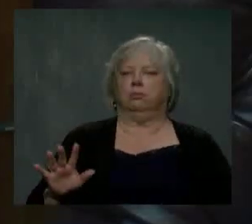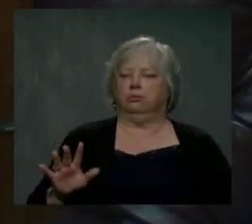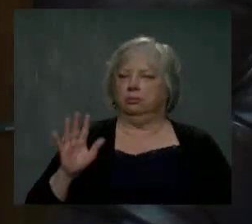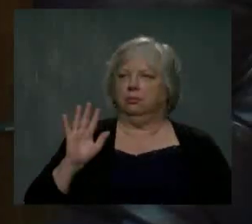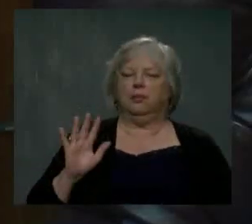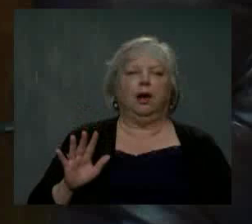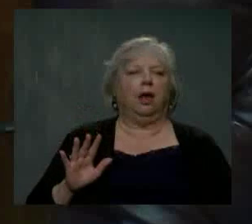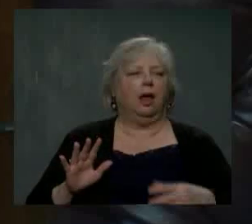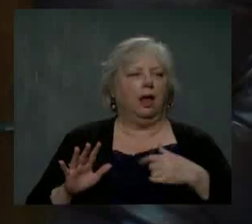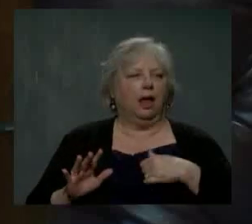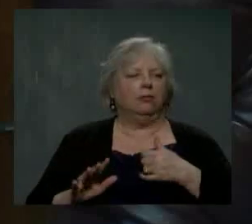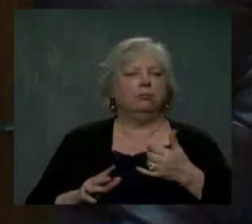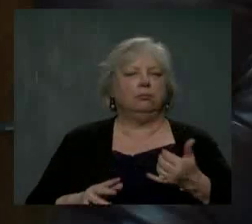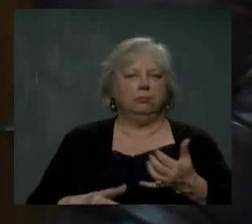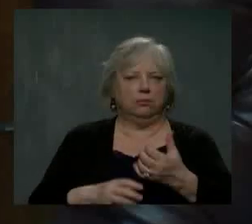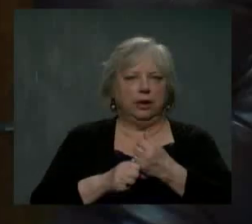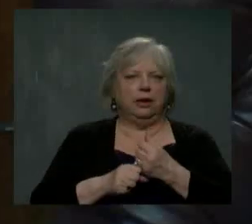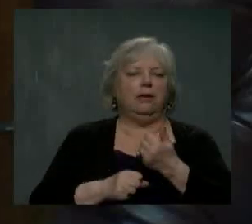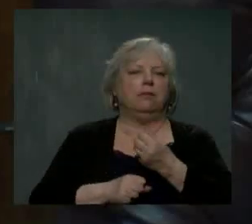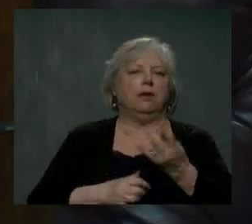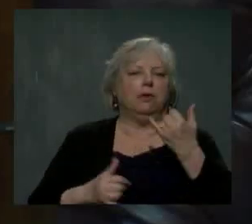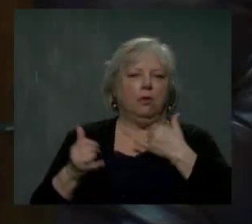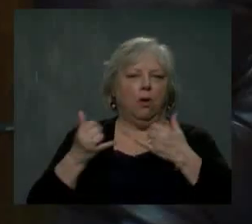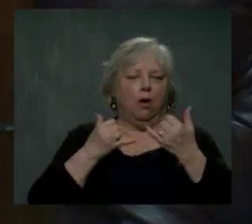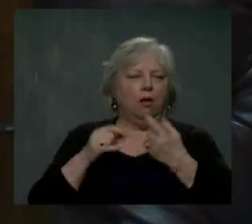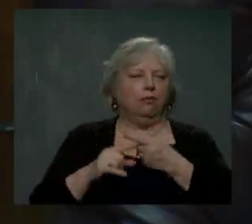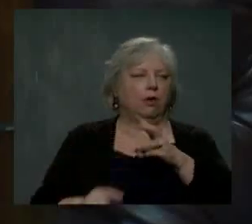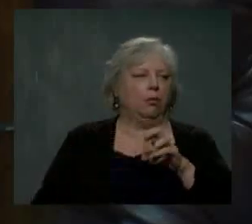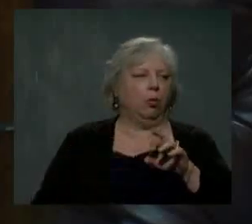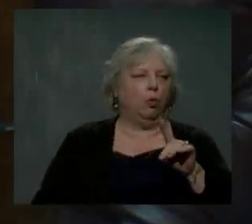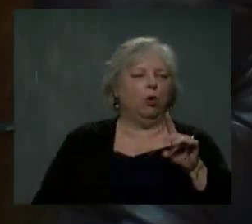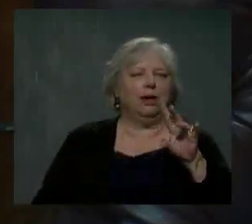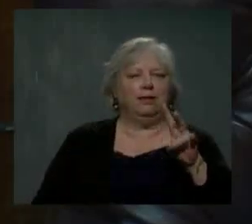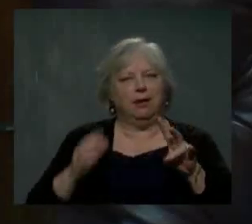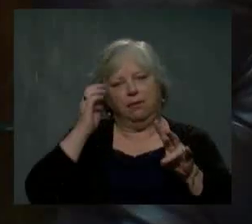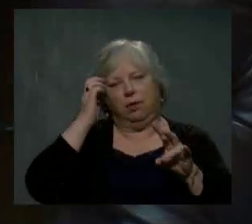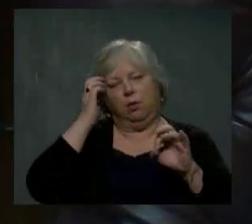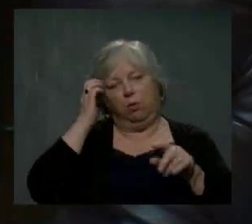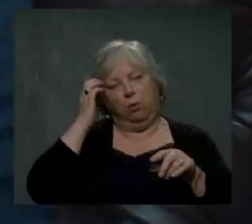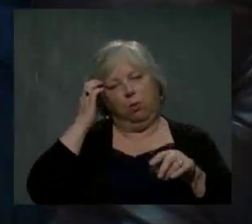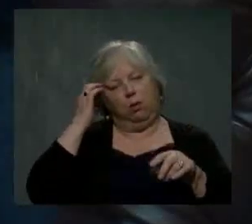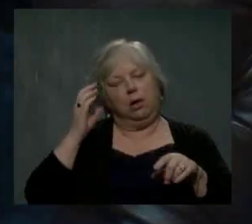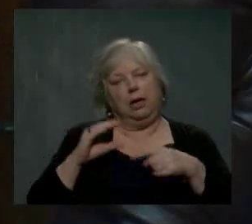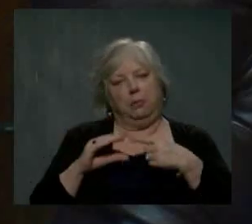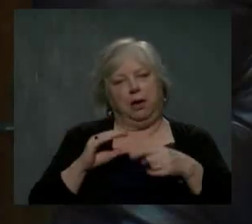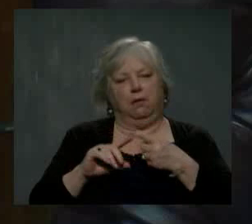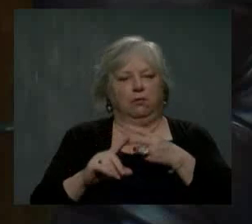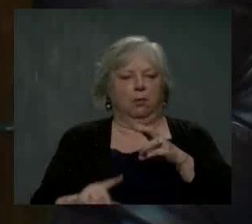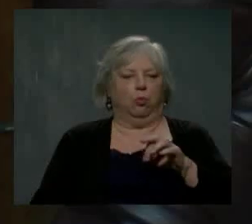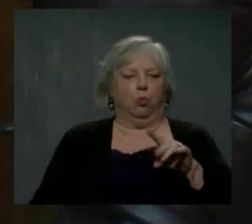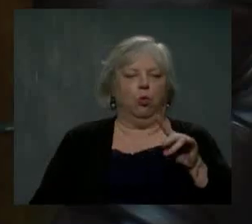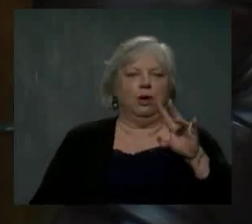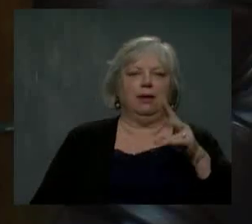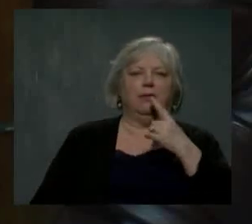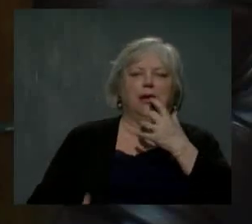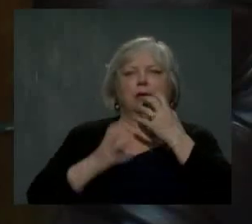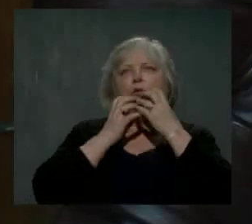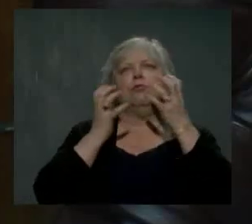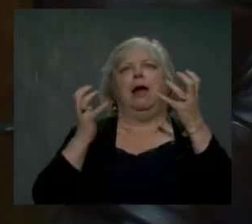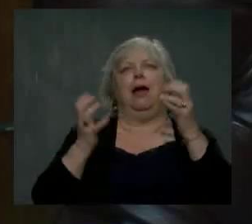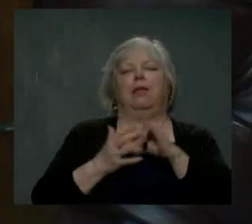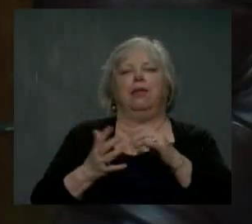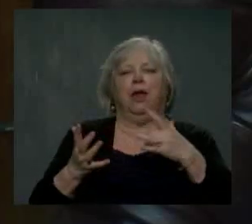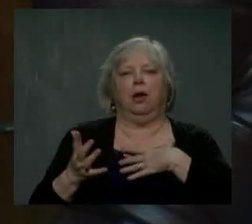I've had several calls from Ward 7 or emails from Ward 7 as an outcry that they would like to